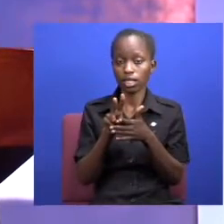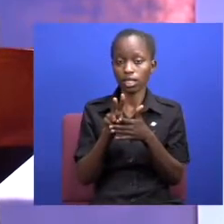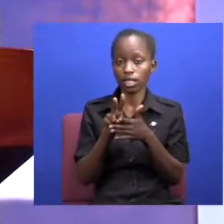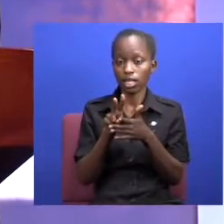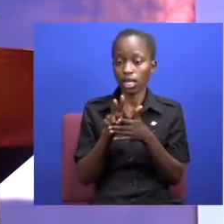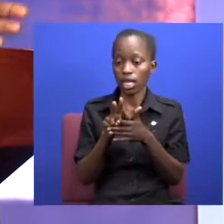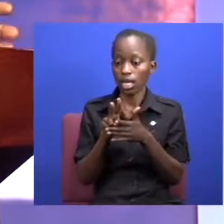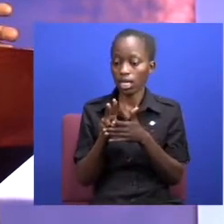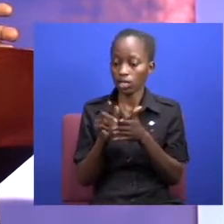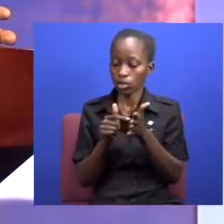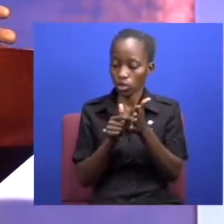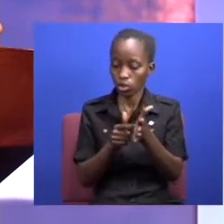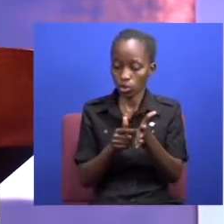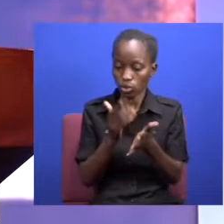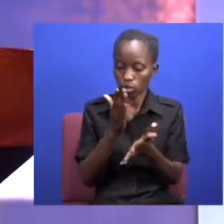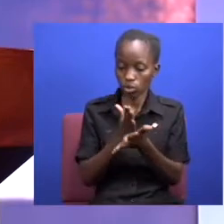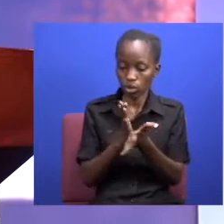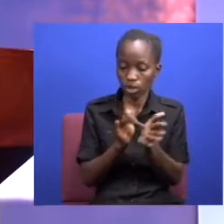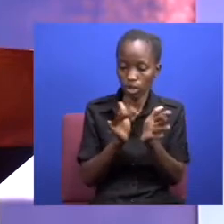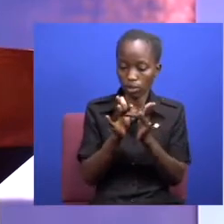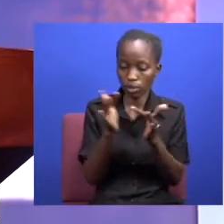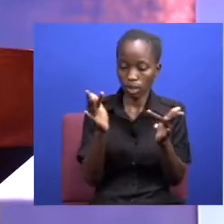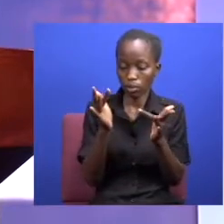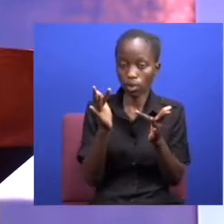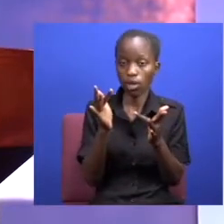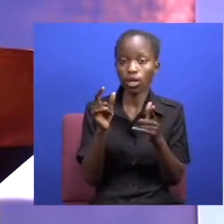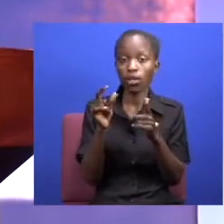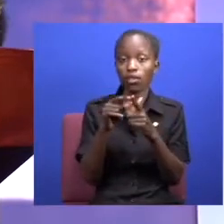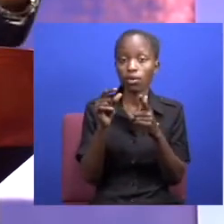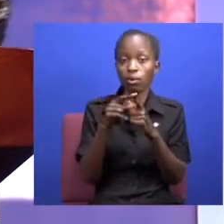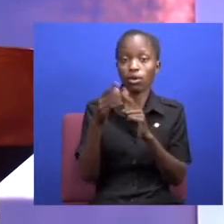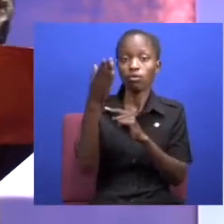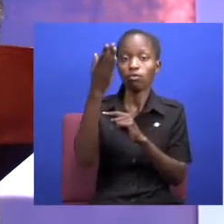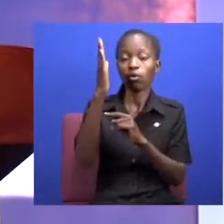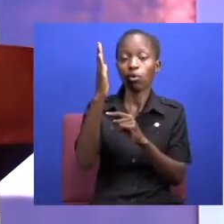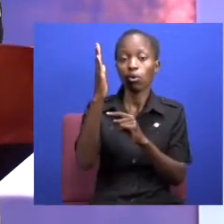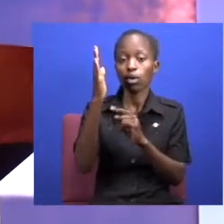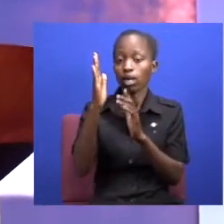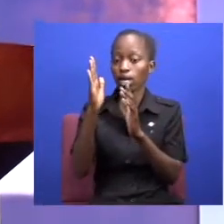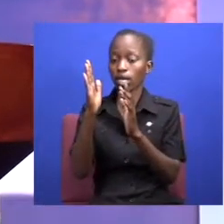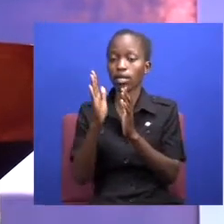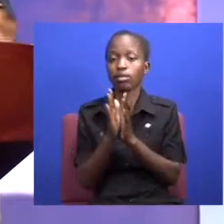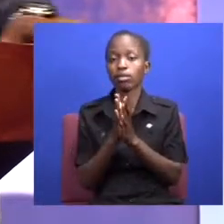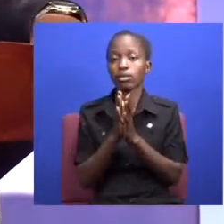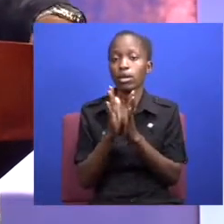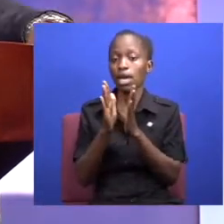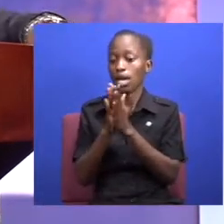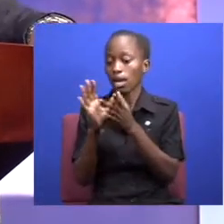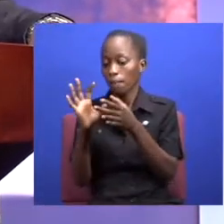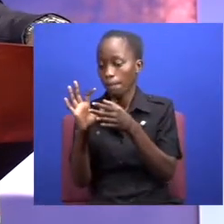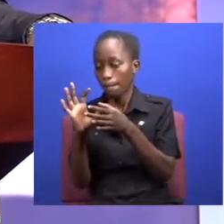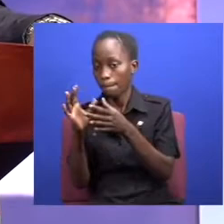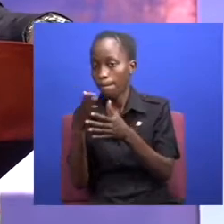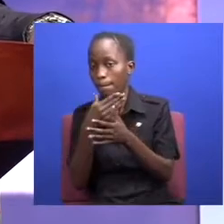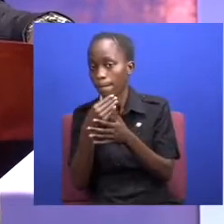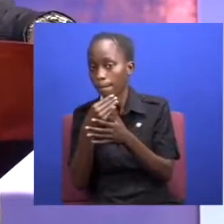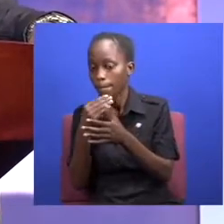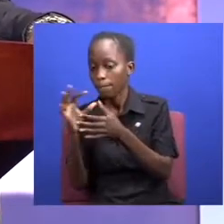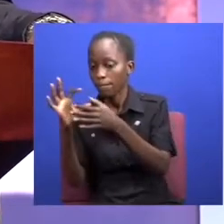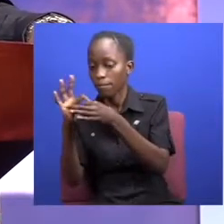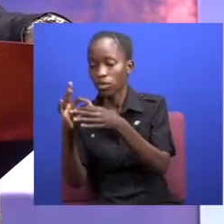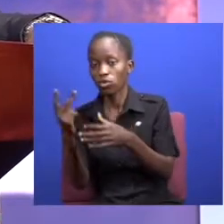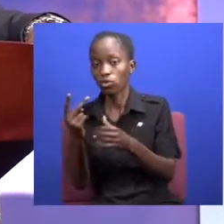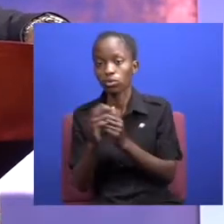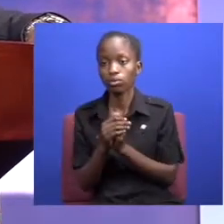is the word of God, the word of man, or a combination of the two. The scripture I'm referring